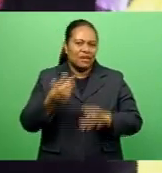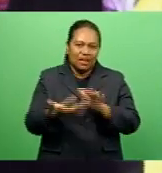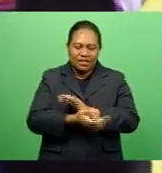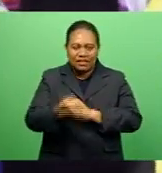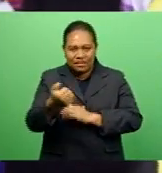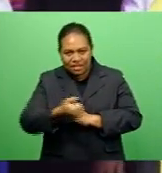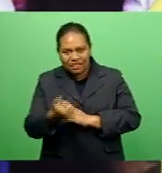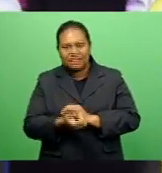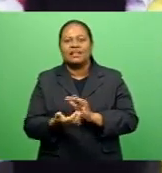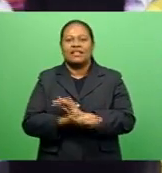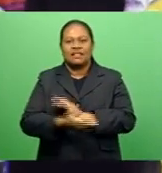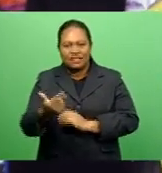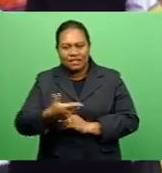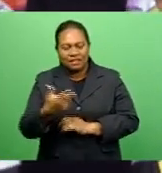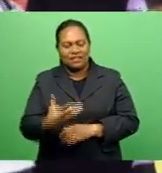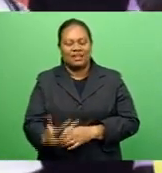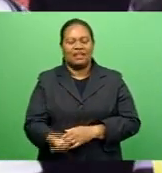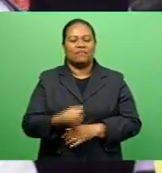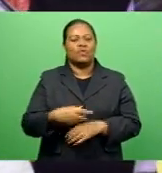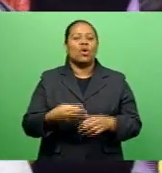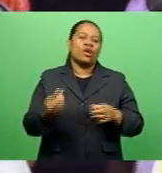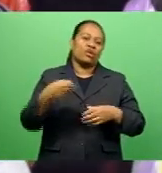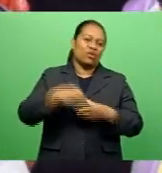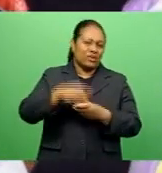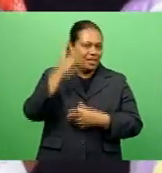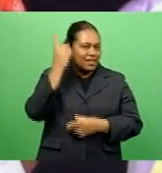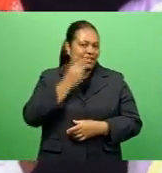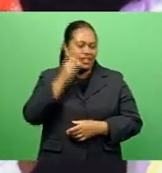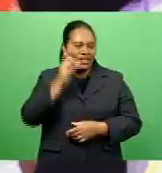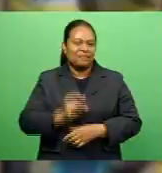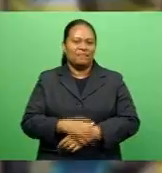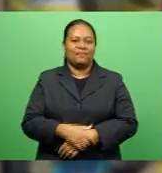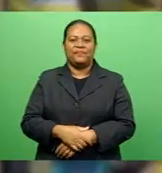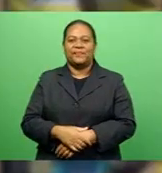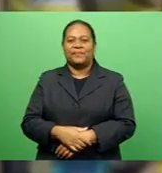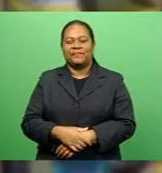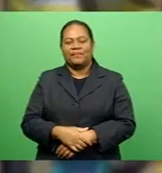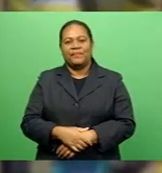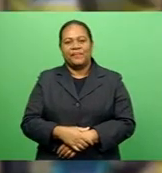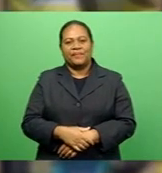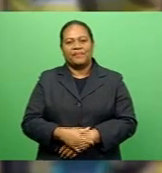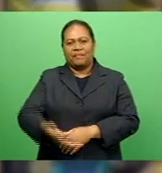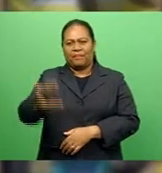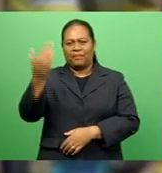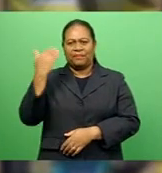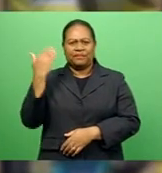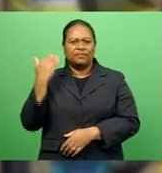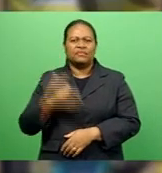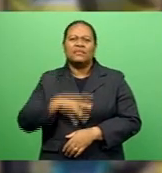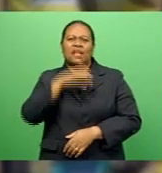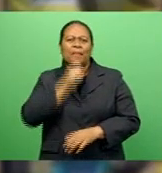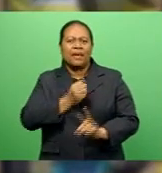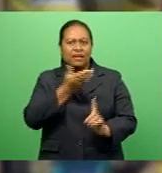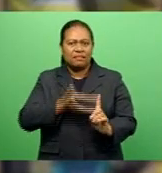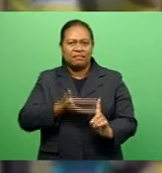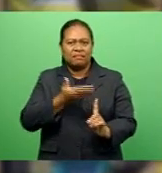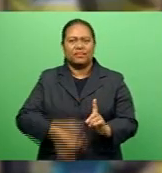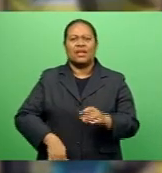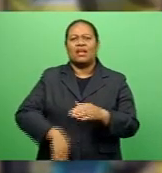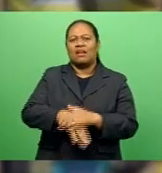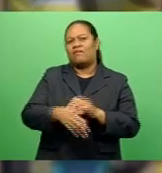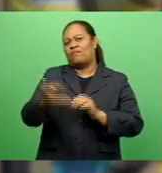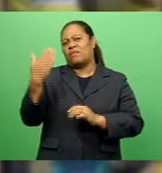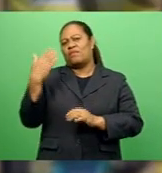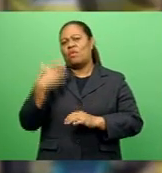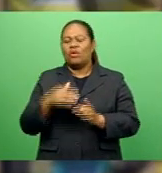16-19 respectively. Tali Materukula, FBC Sports. Former national football striker Hosea Vakatalisau will be